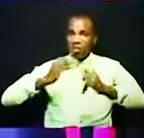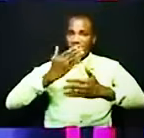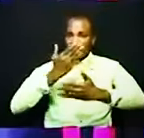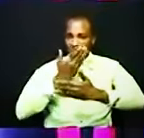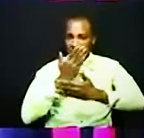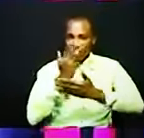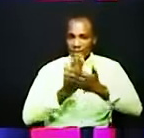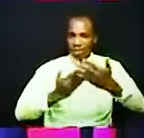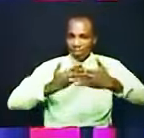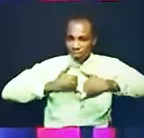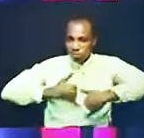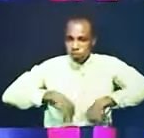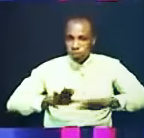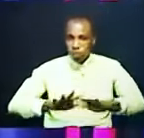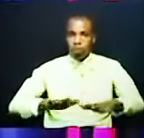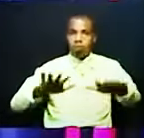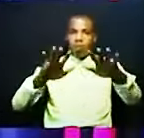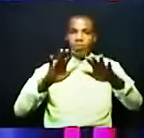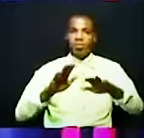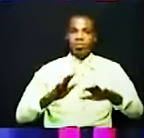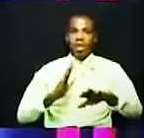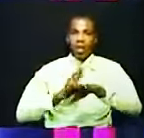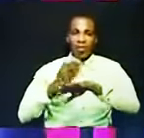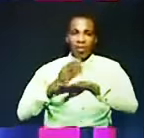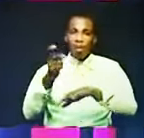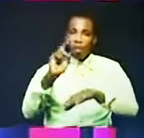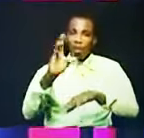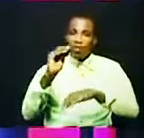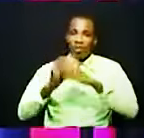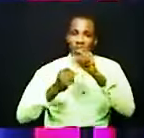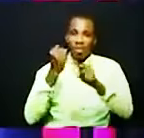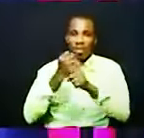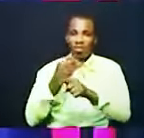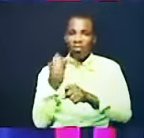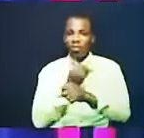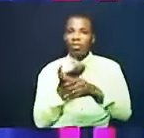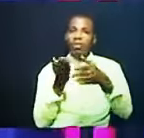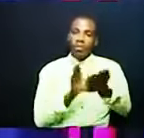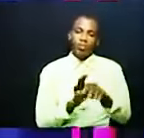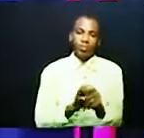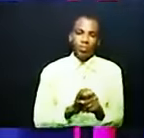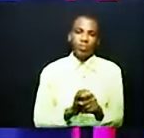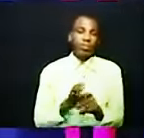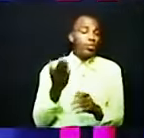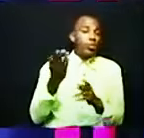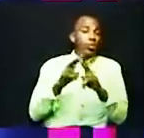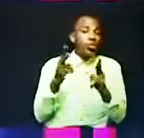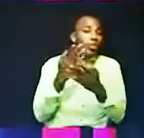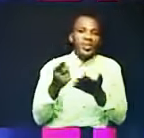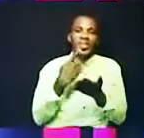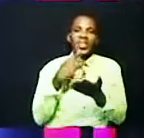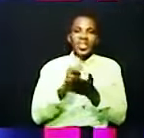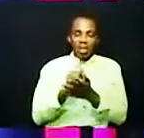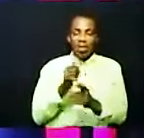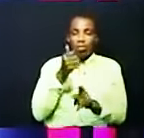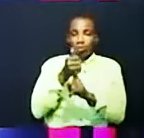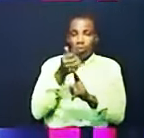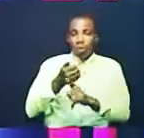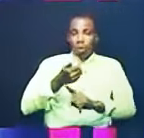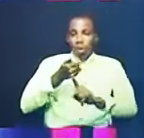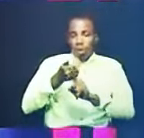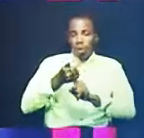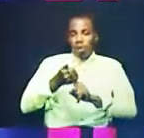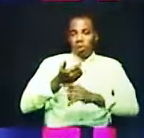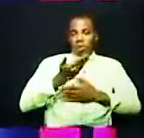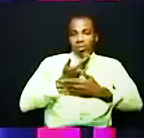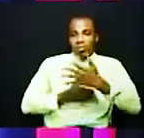Still counting. So last week I said that it's not so much about the social ladder they climb, because there are still people